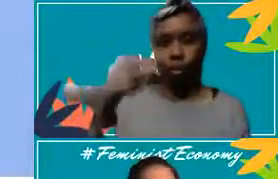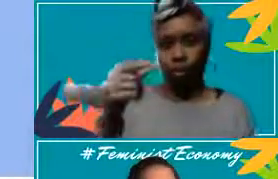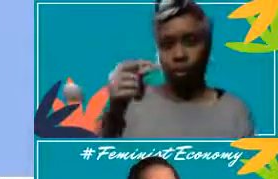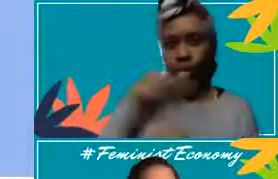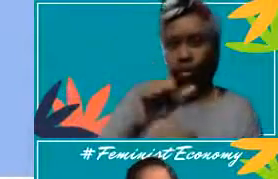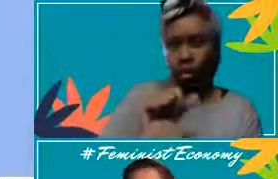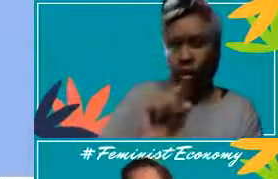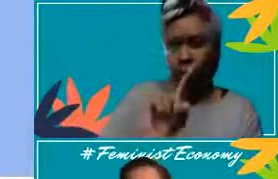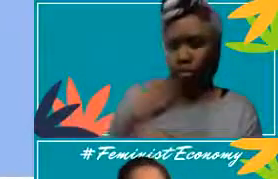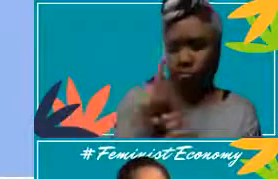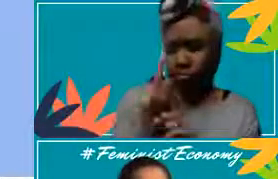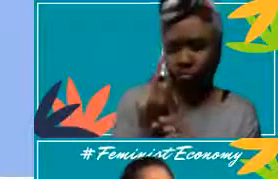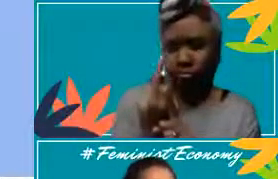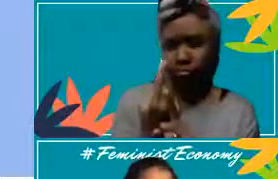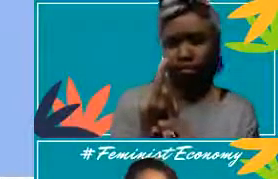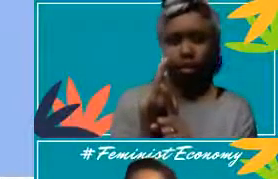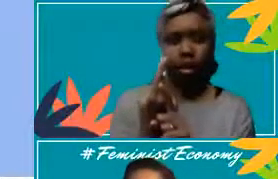that are going to be transitioning,